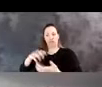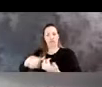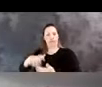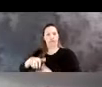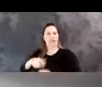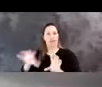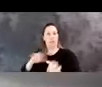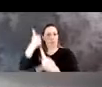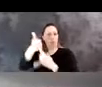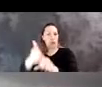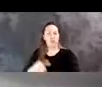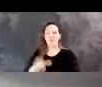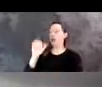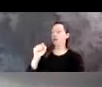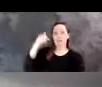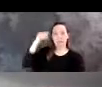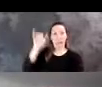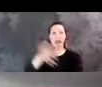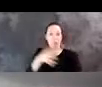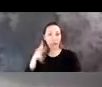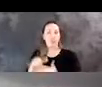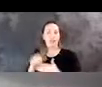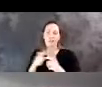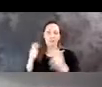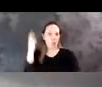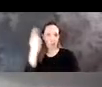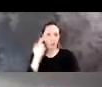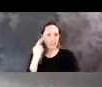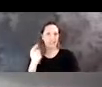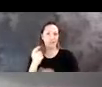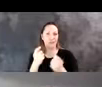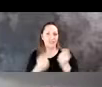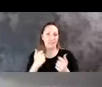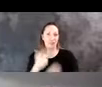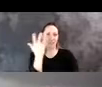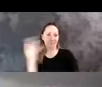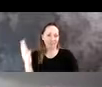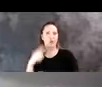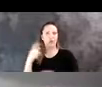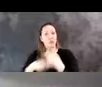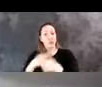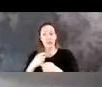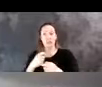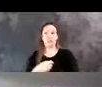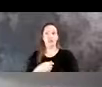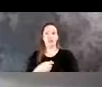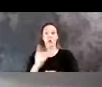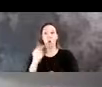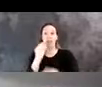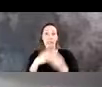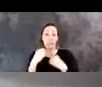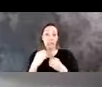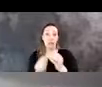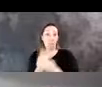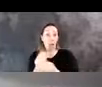Cattle ranching, like we talked about, is one of the biggest causes of deforestation. So switching to a plant-based diet is beneficial for the